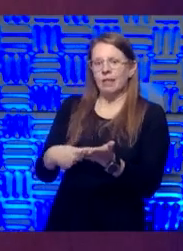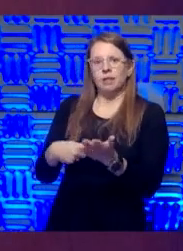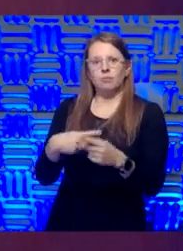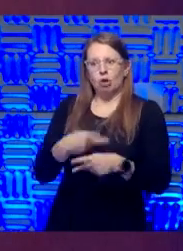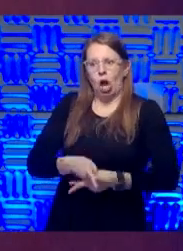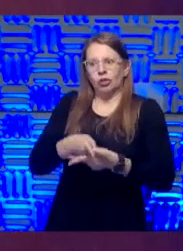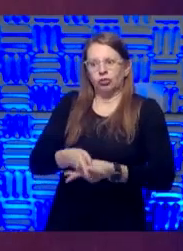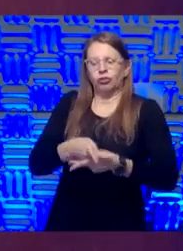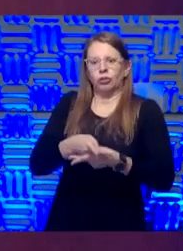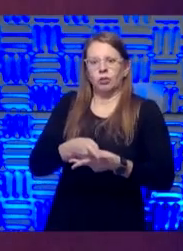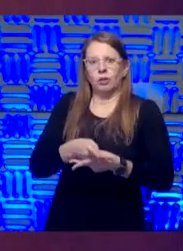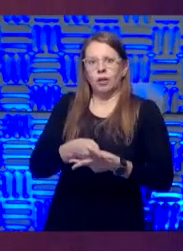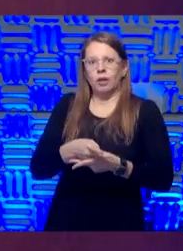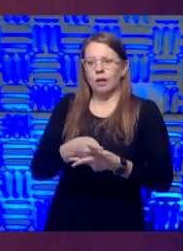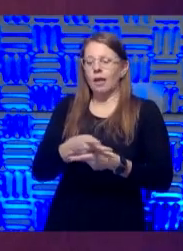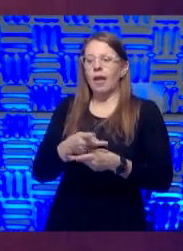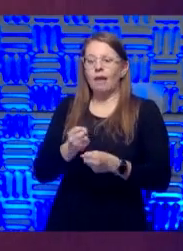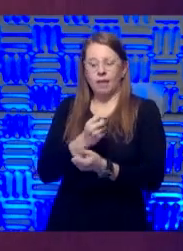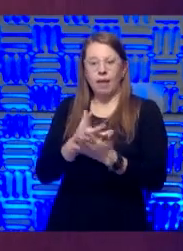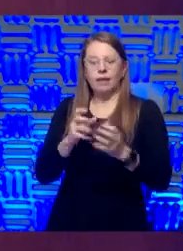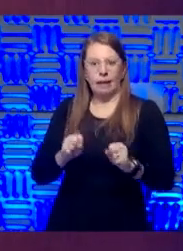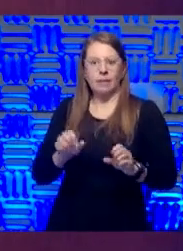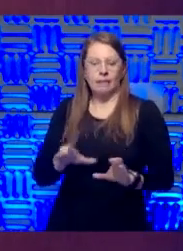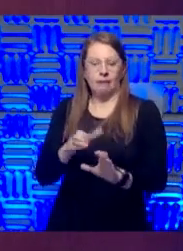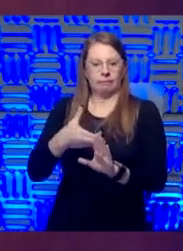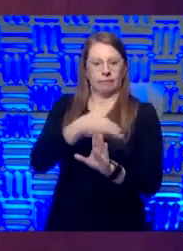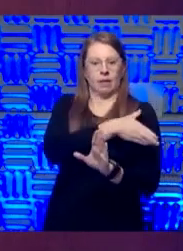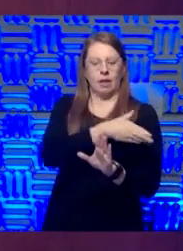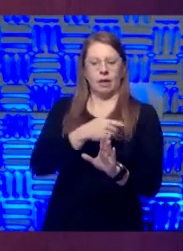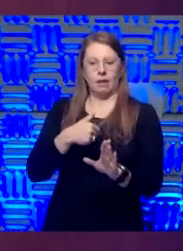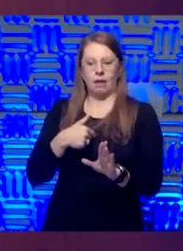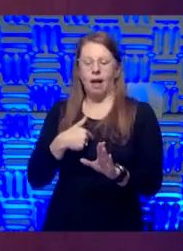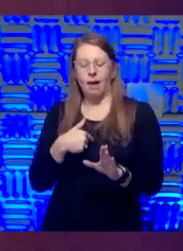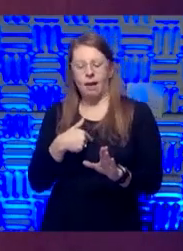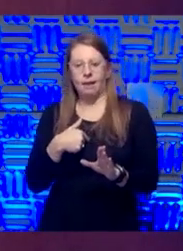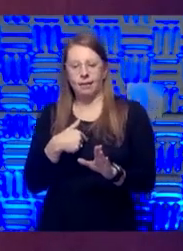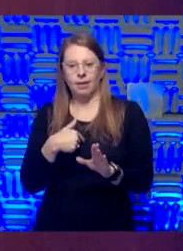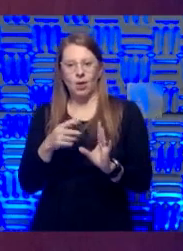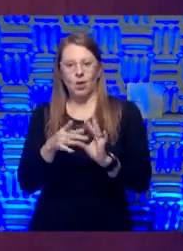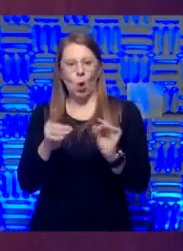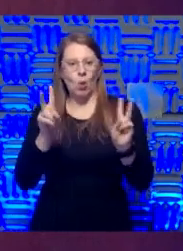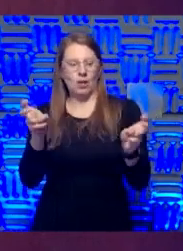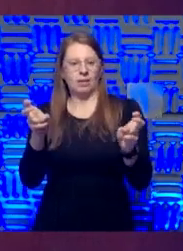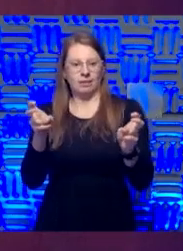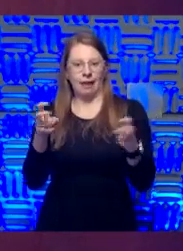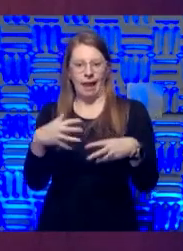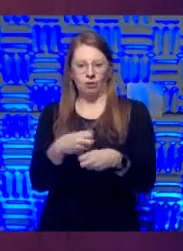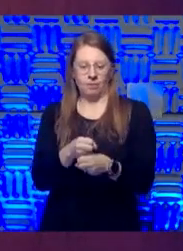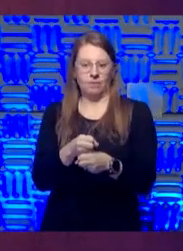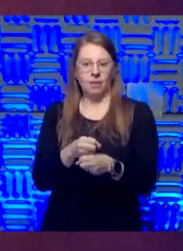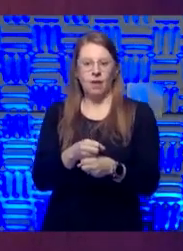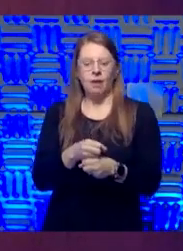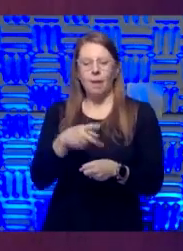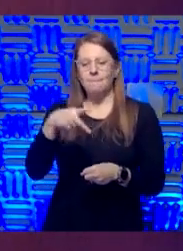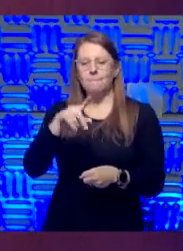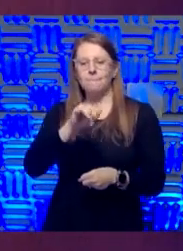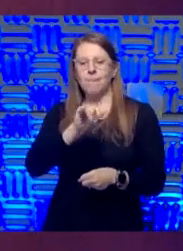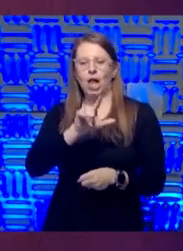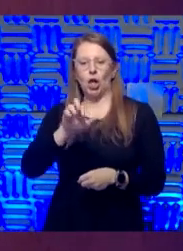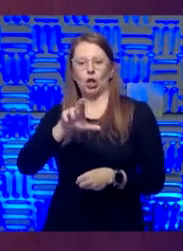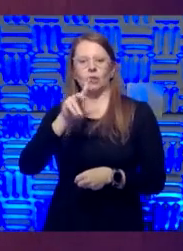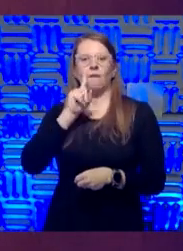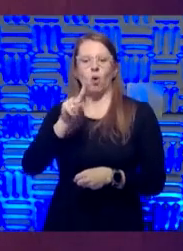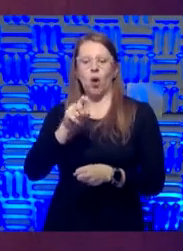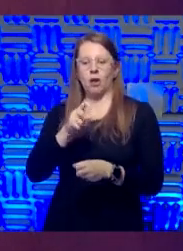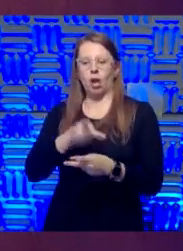about all the things that can be done. In fact, I coined an acronym, and we talked about pillars of caution last week. And I came up with the